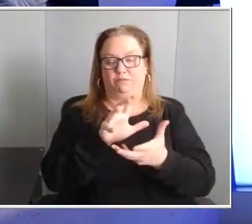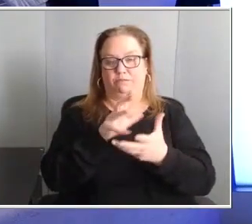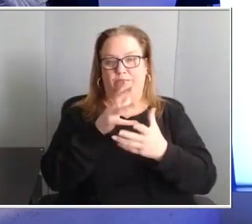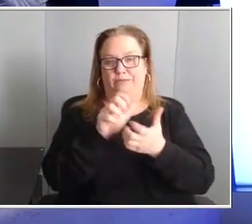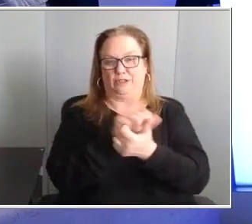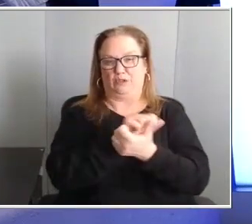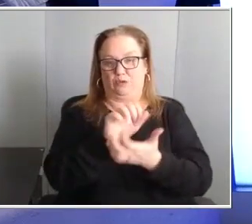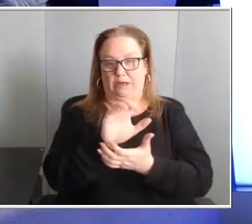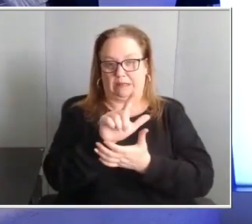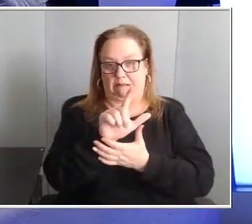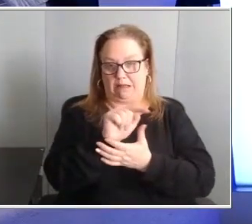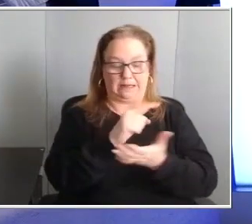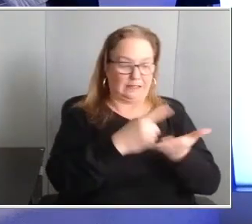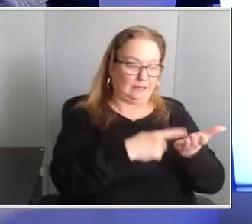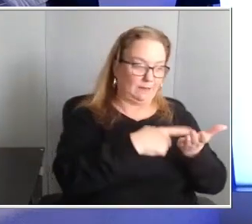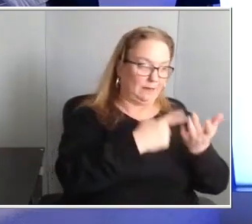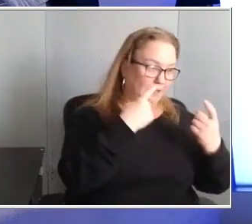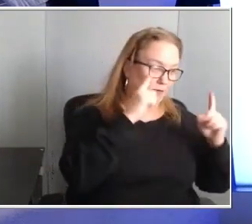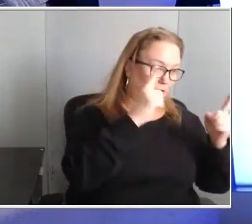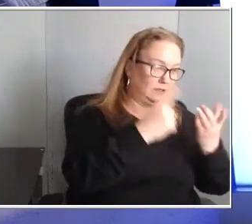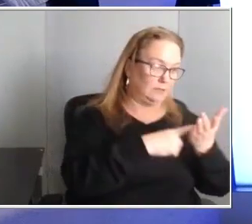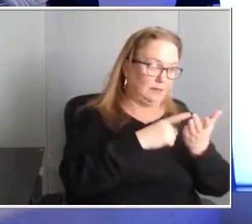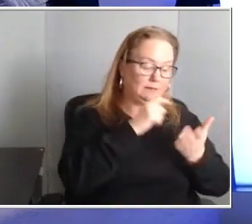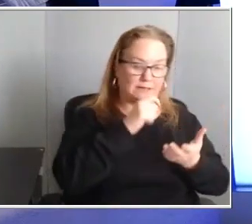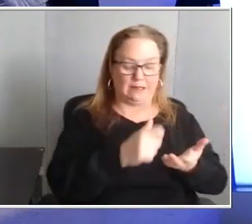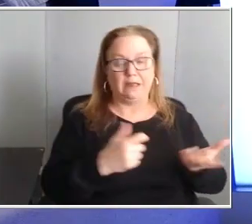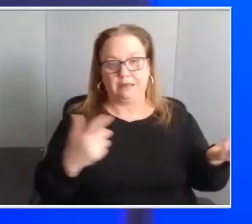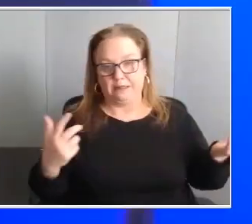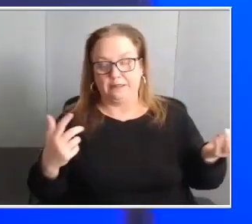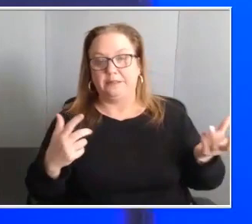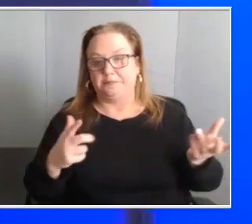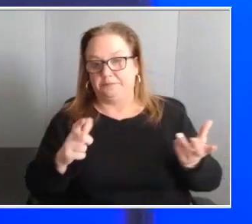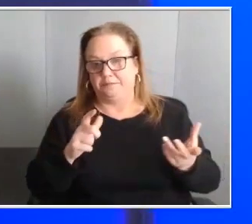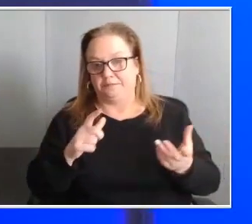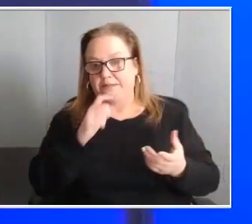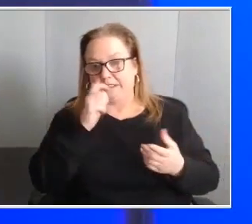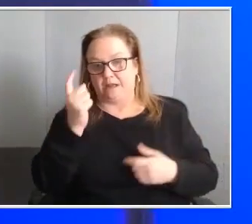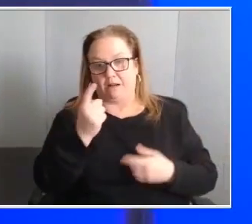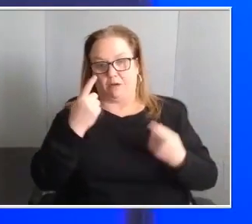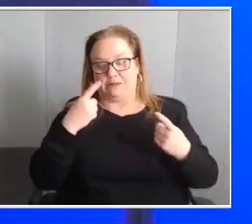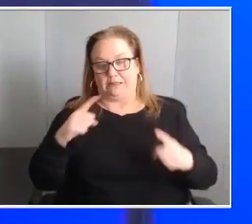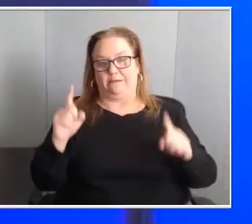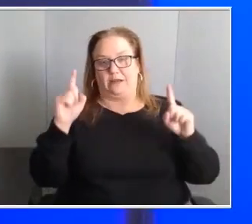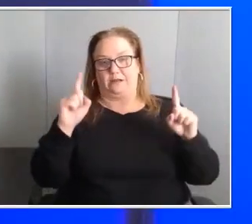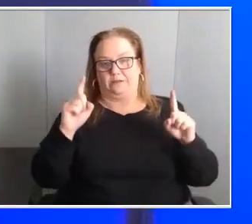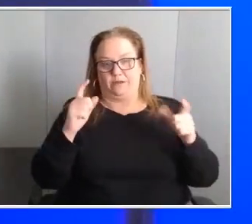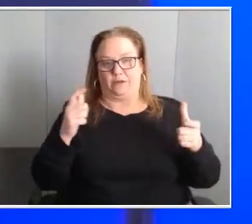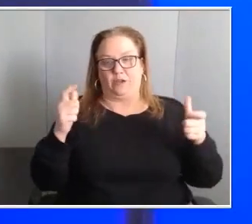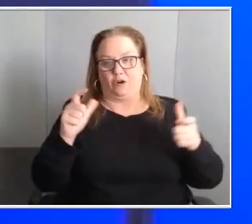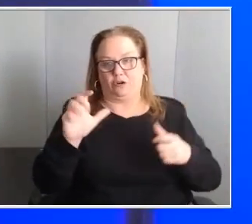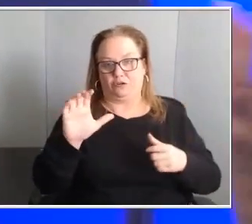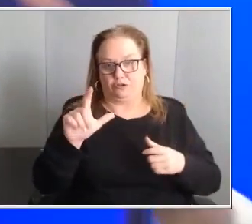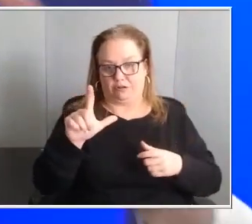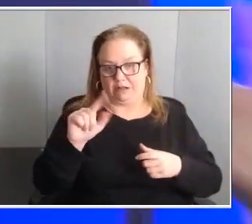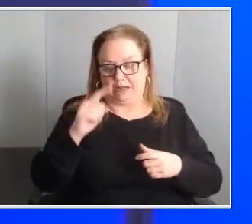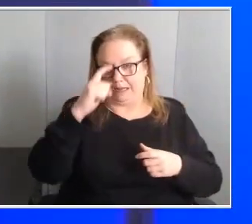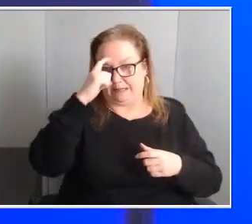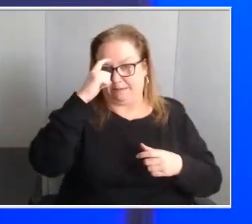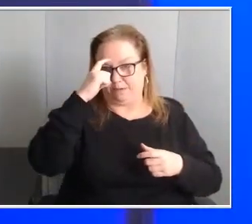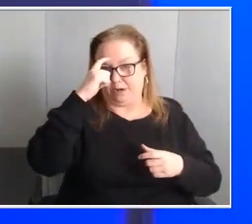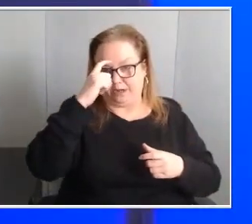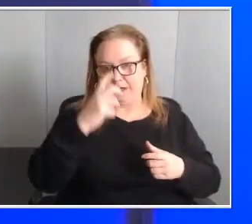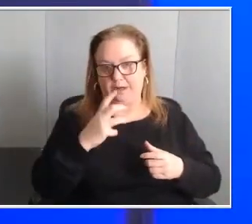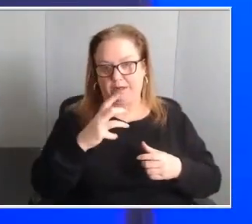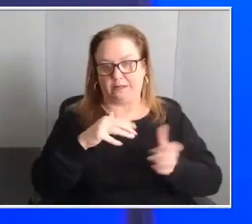those sometimes worked and sometimes didn't. Right, it's not terribly effective for the large clots in the brain that